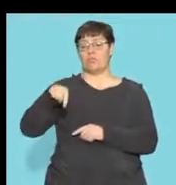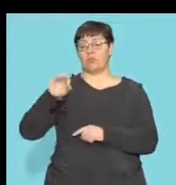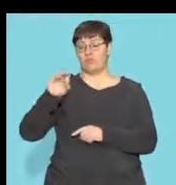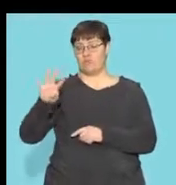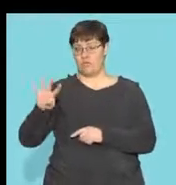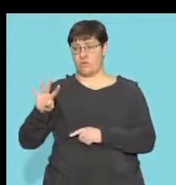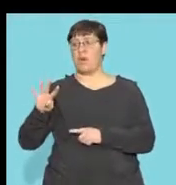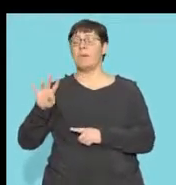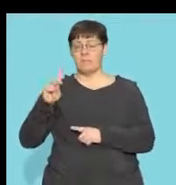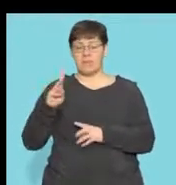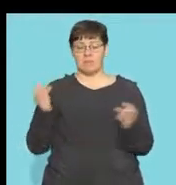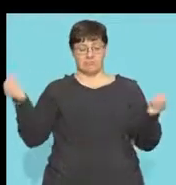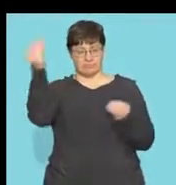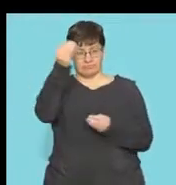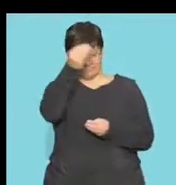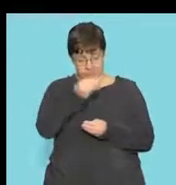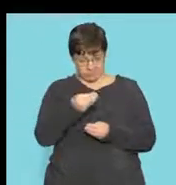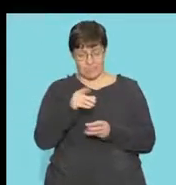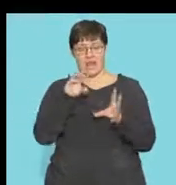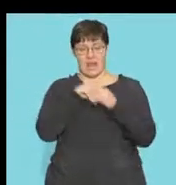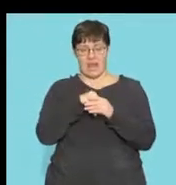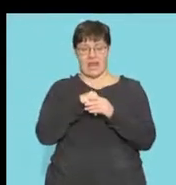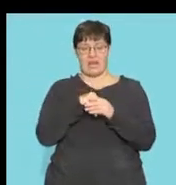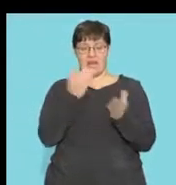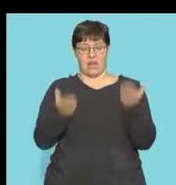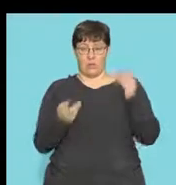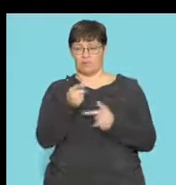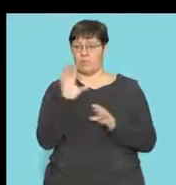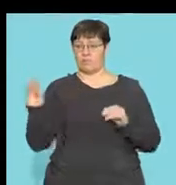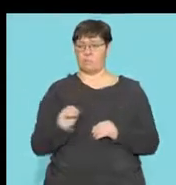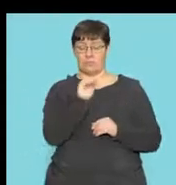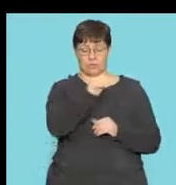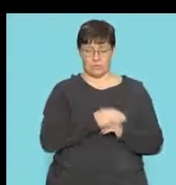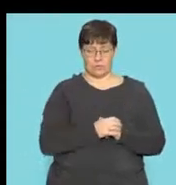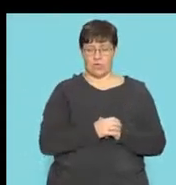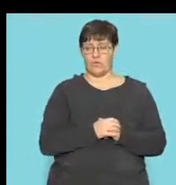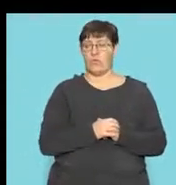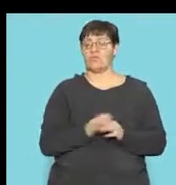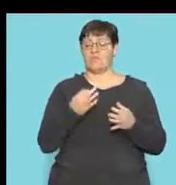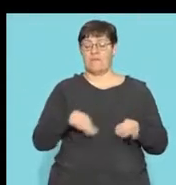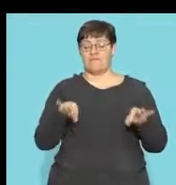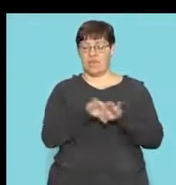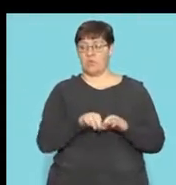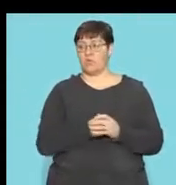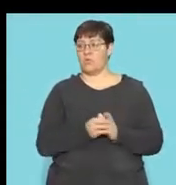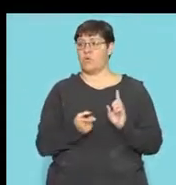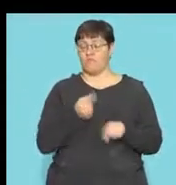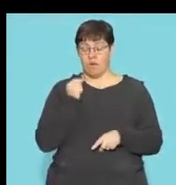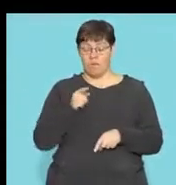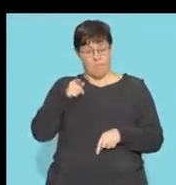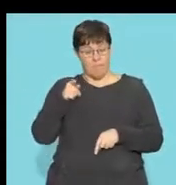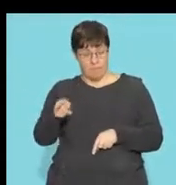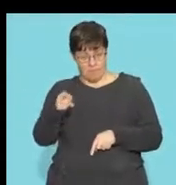is this one. So we're going to substitute those values into the equation, which we've done over here. So we're taking the